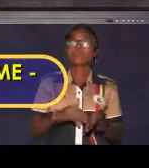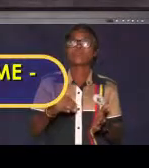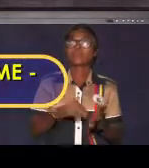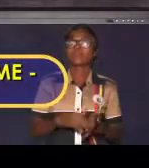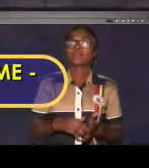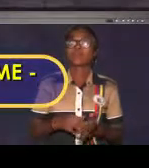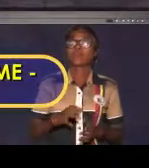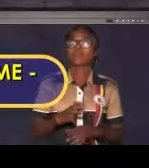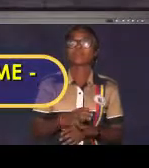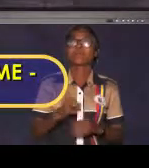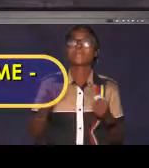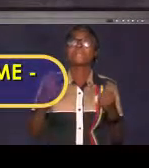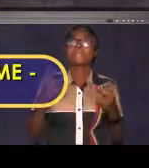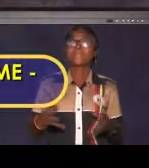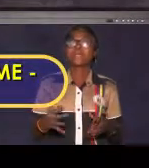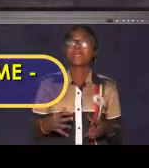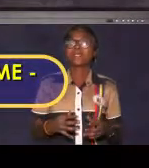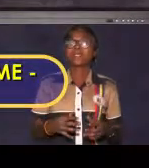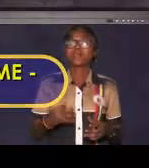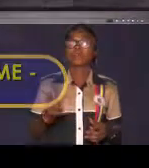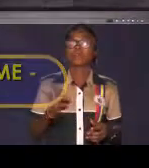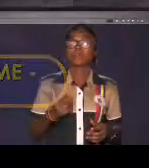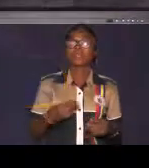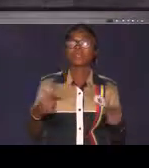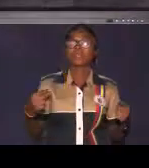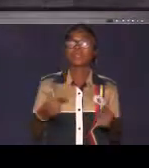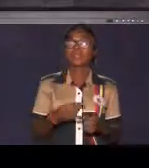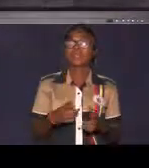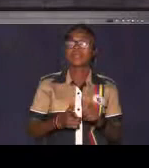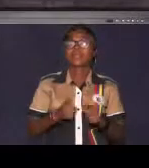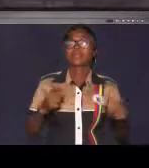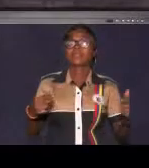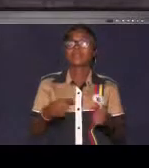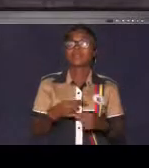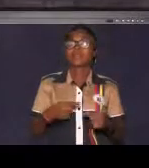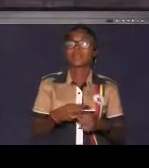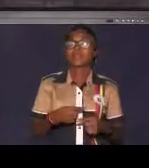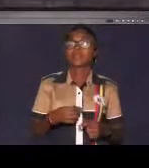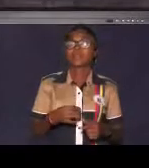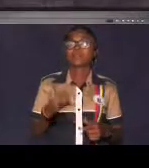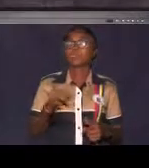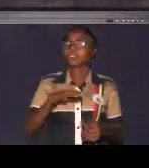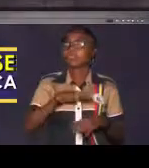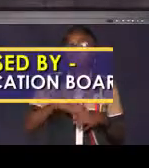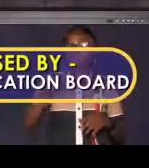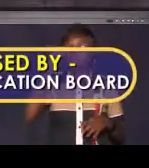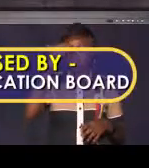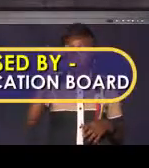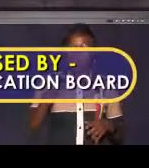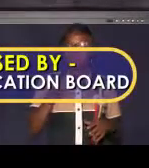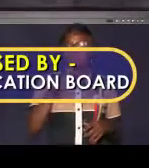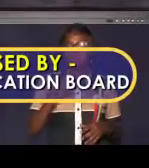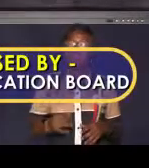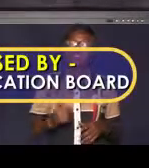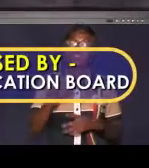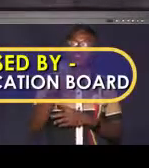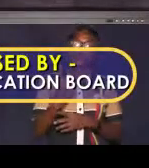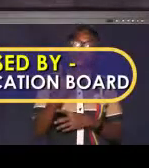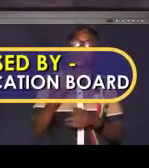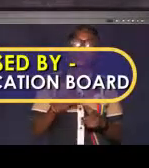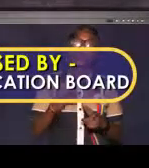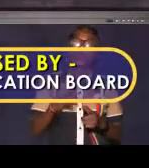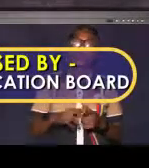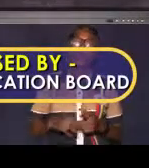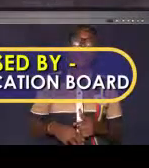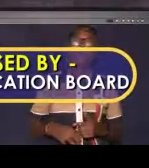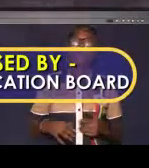This word has often caused many of us great pain, as many do not know whether it is singular or